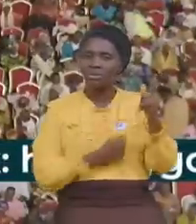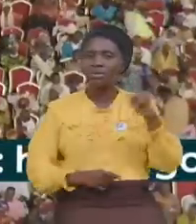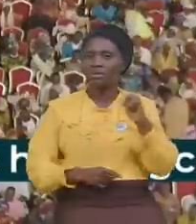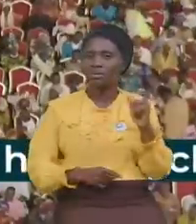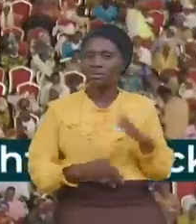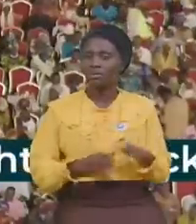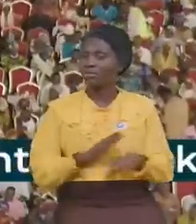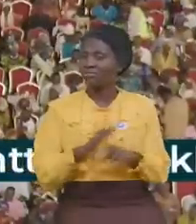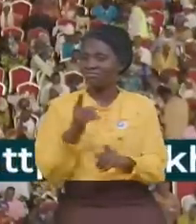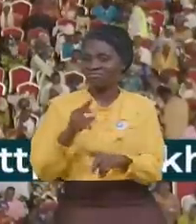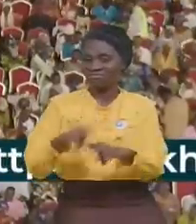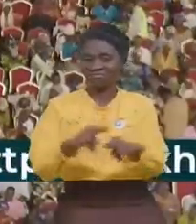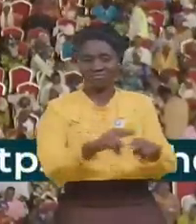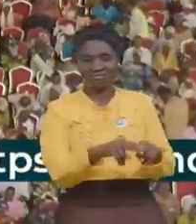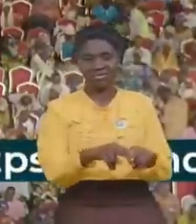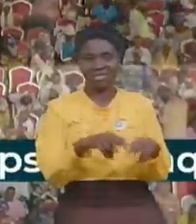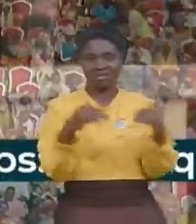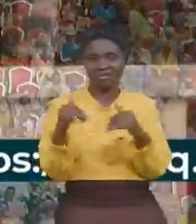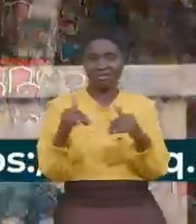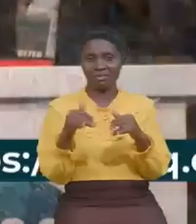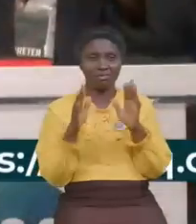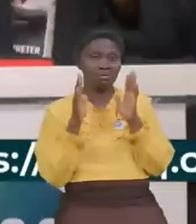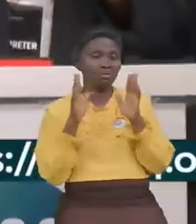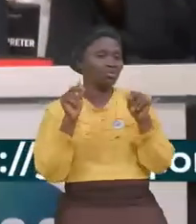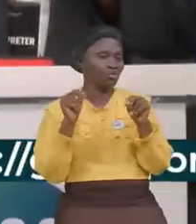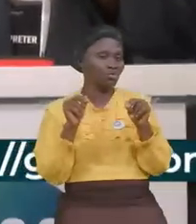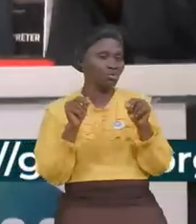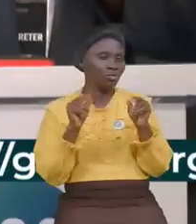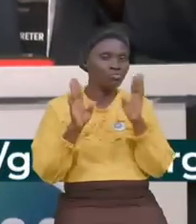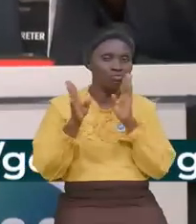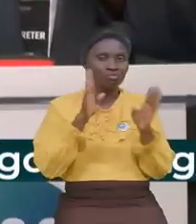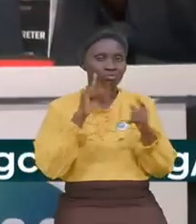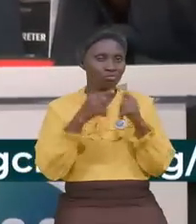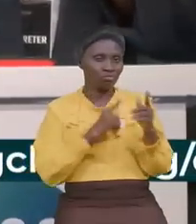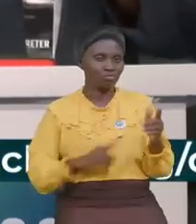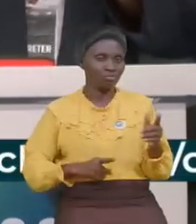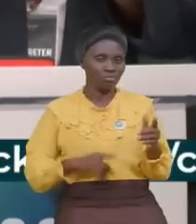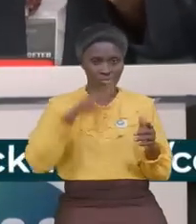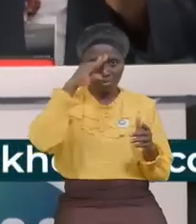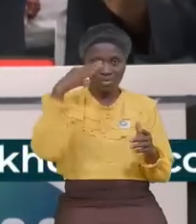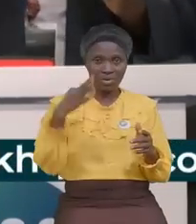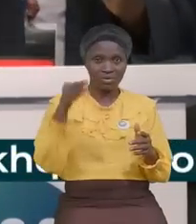down, be talking to the Lord. The man of God will soon come